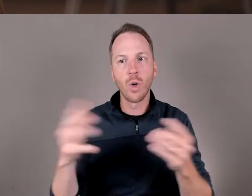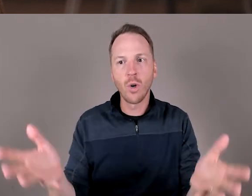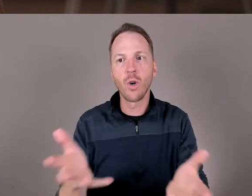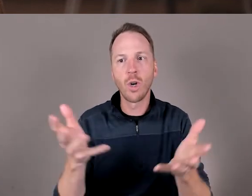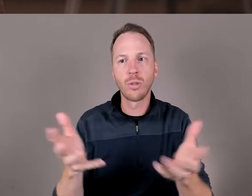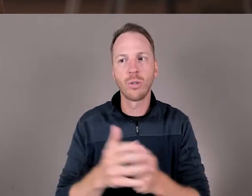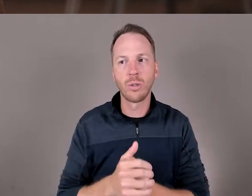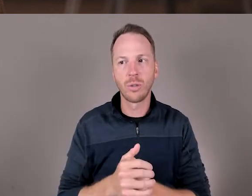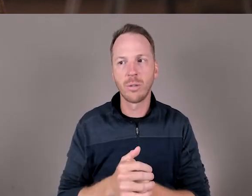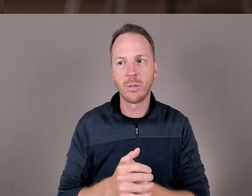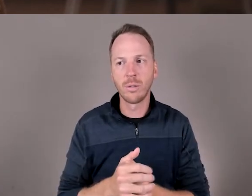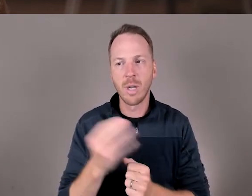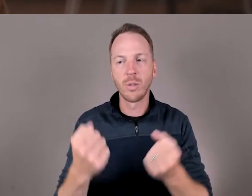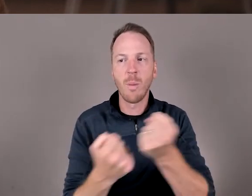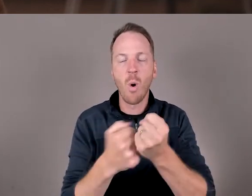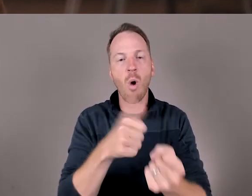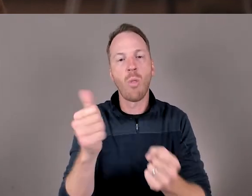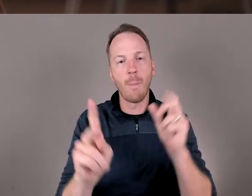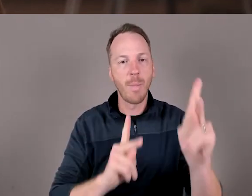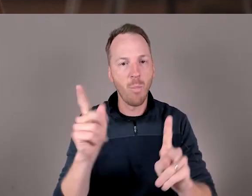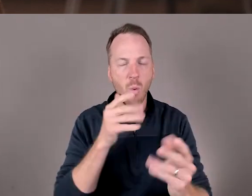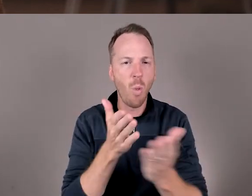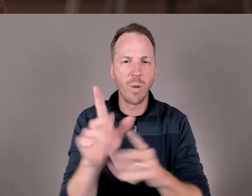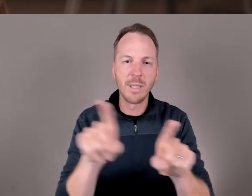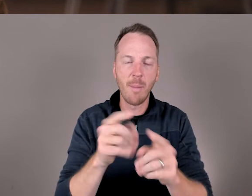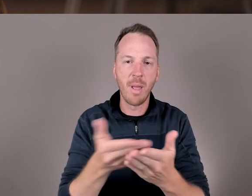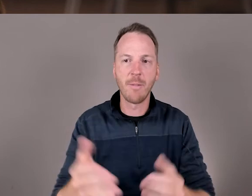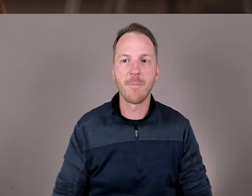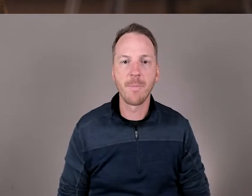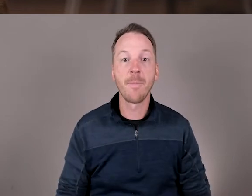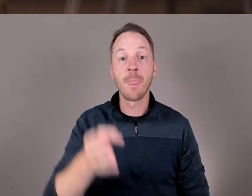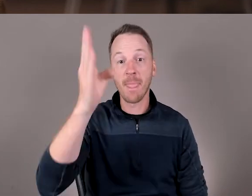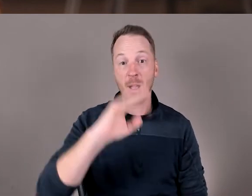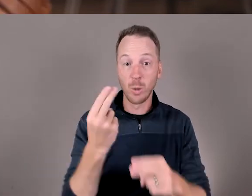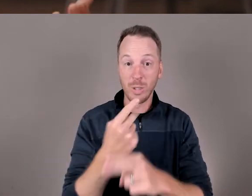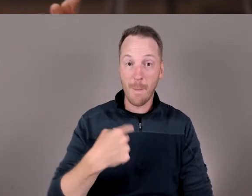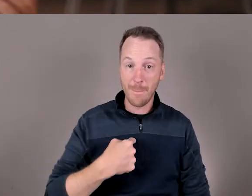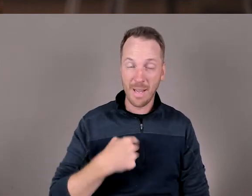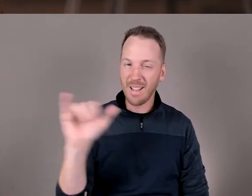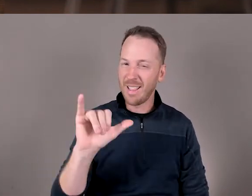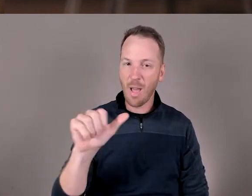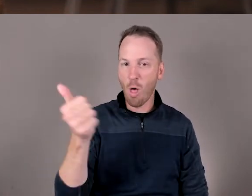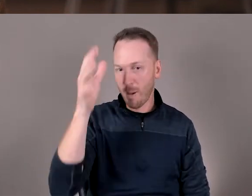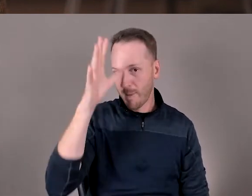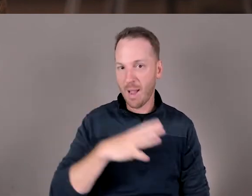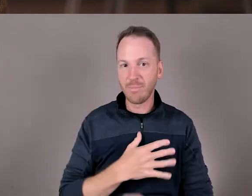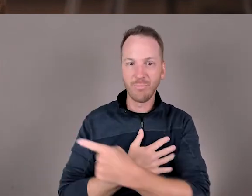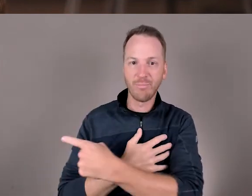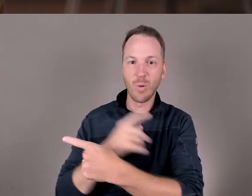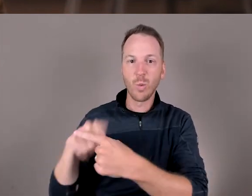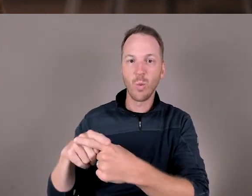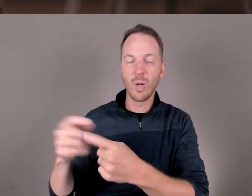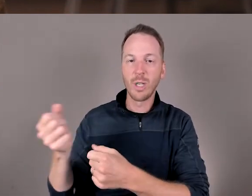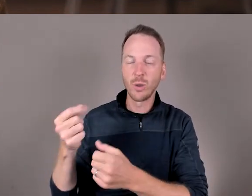encourage and support other people who are going through the same thing. And so God is using me just like that other man to